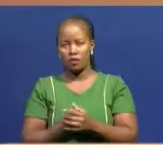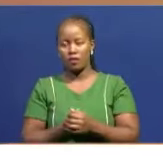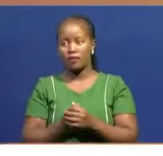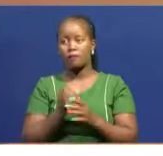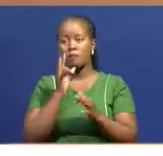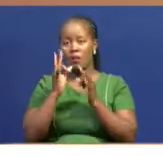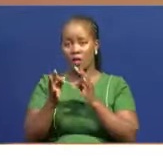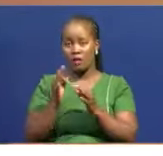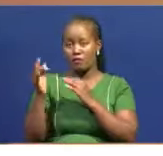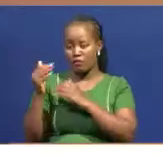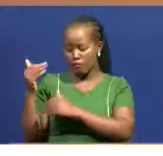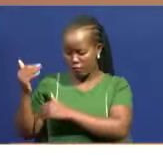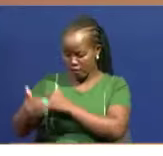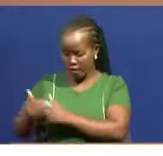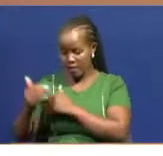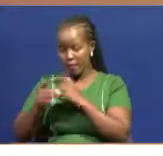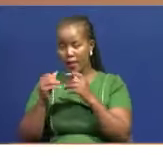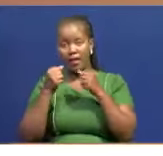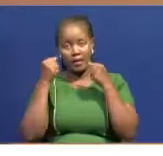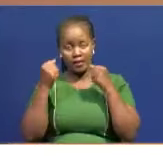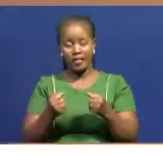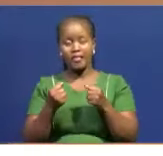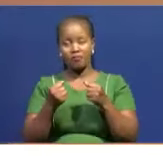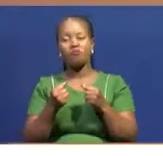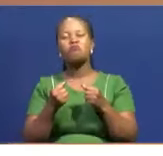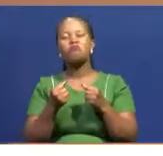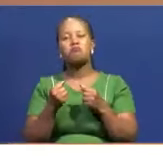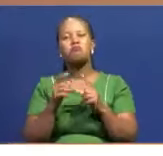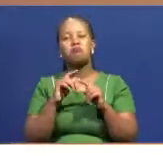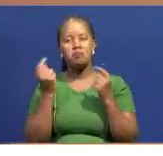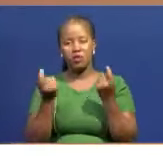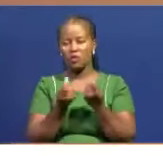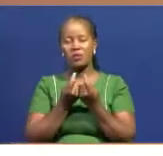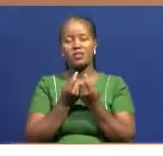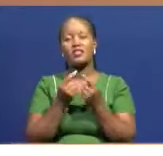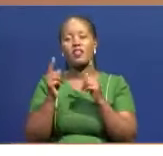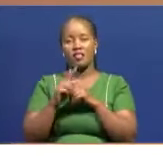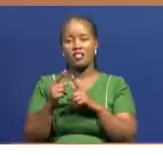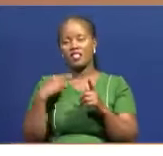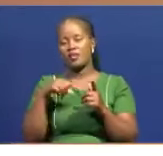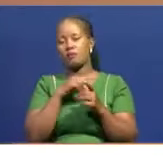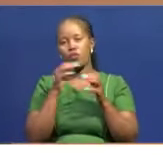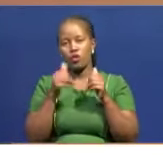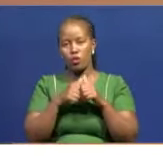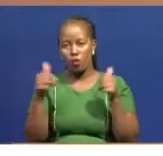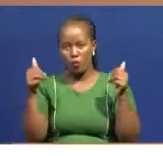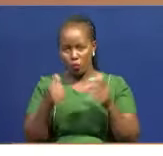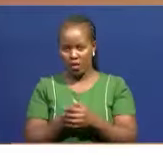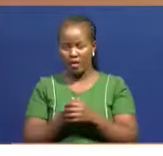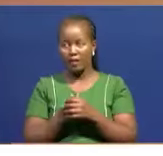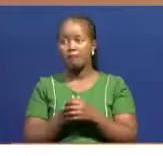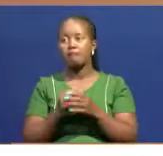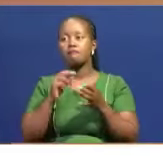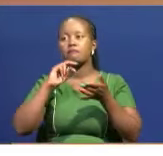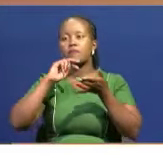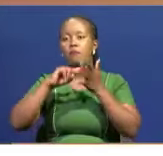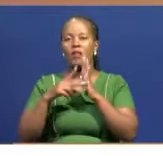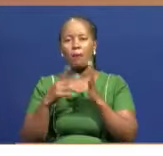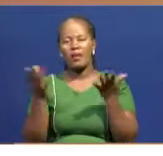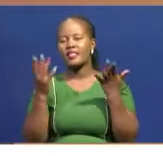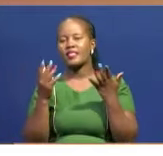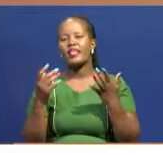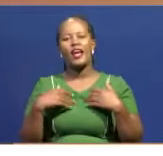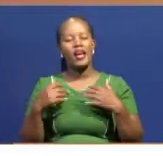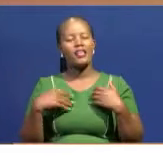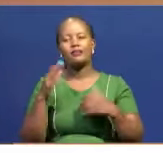neighbors are strong, we are also as strong. When your neighbors are not very strong, then it doesn't really work for you. So at that time, it was brilliant